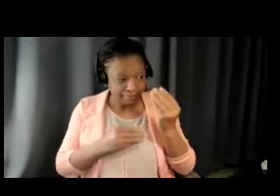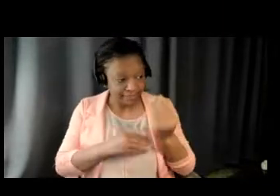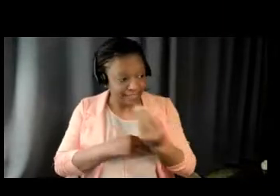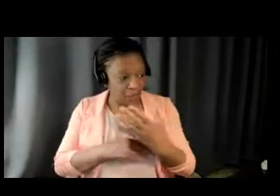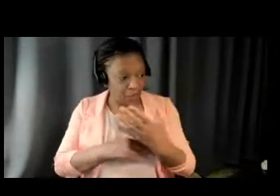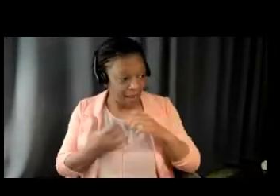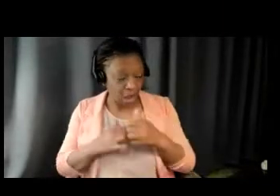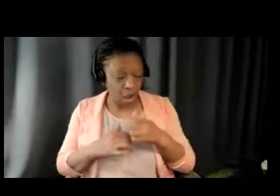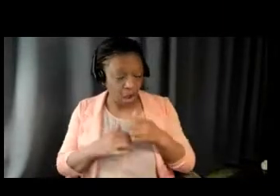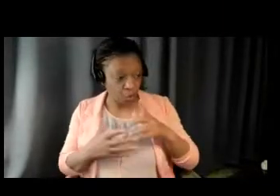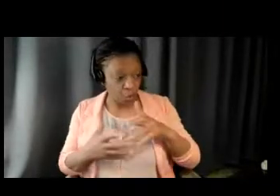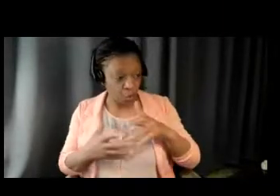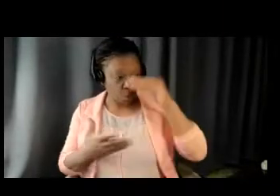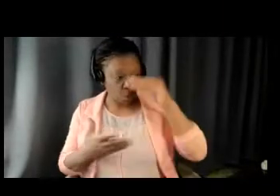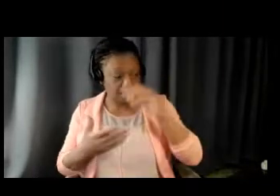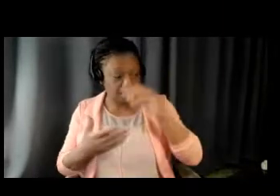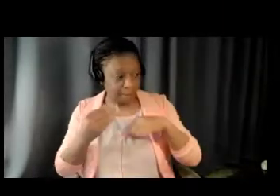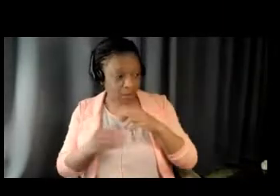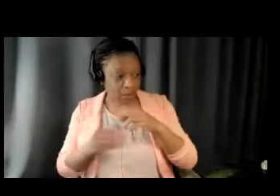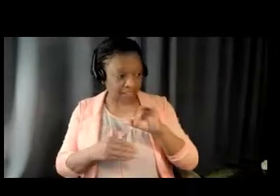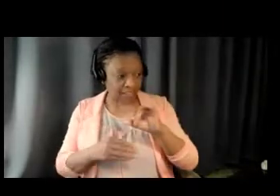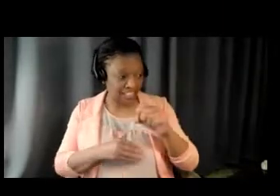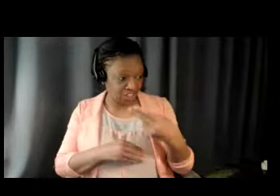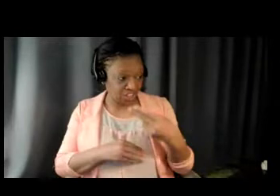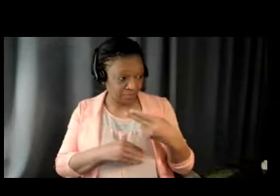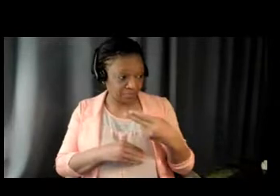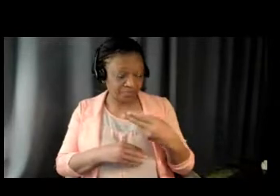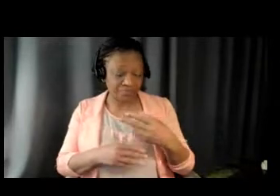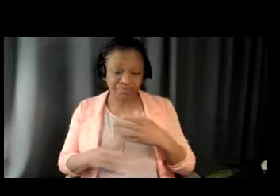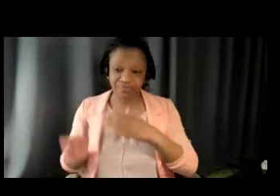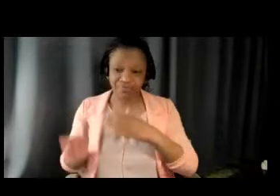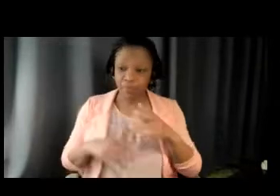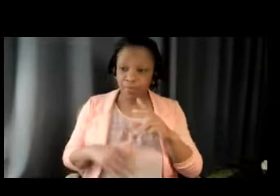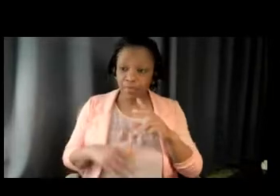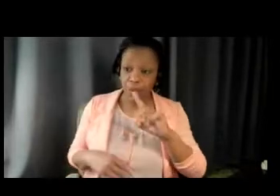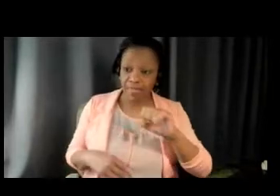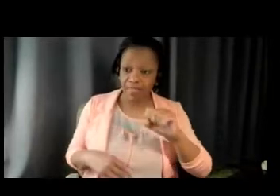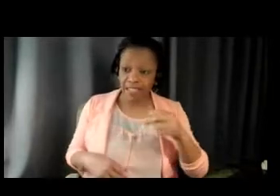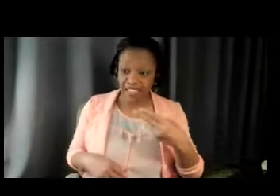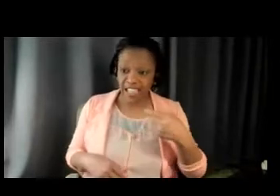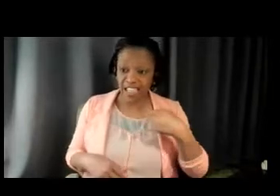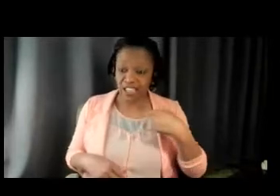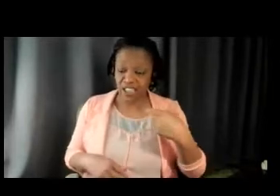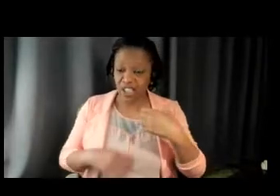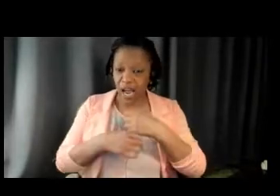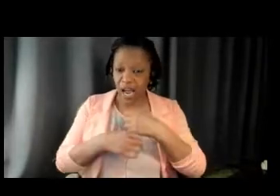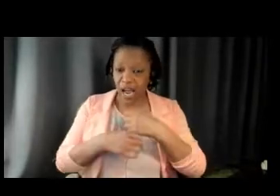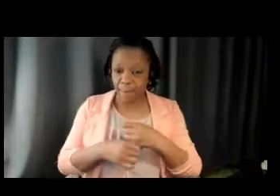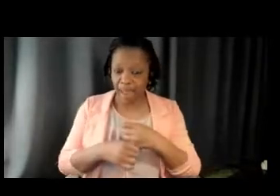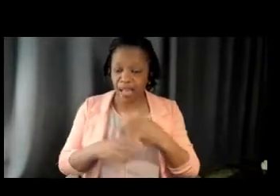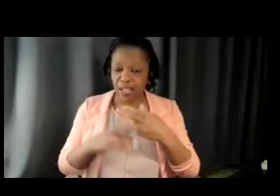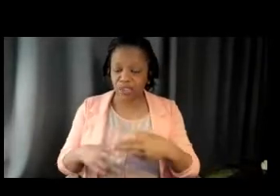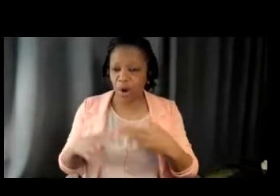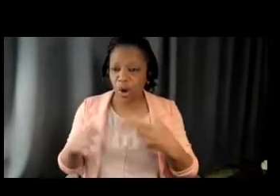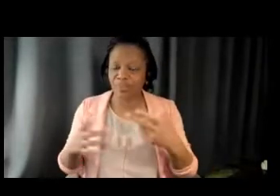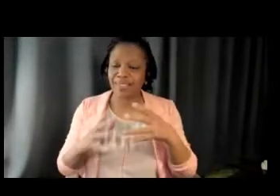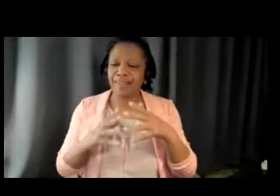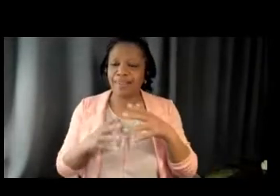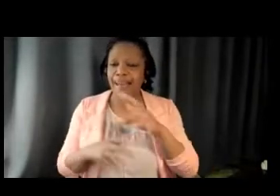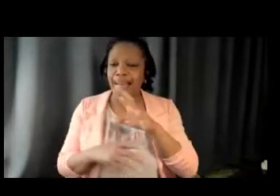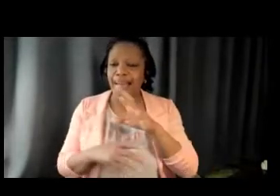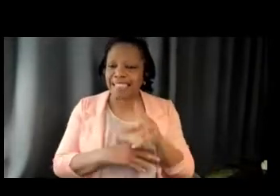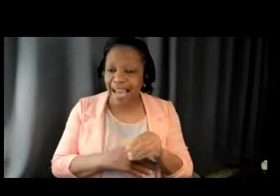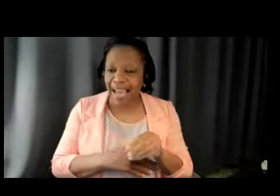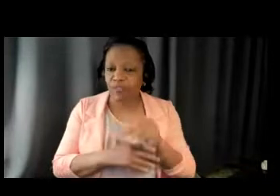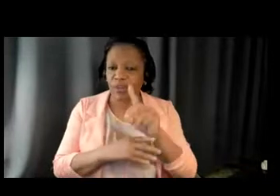to you when you made that kitchen tabletop? Well, the dish I made is called rosa gandule. I'm African American as it